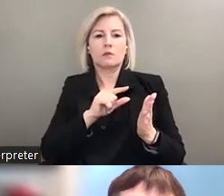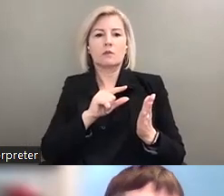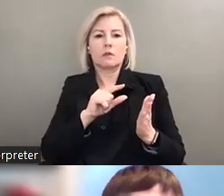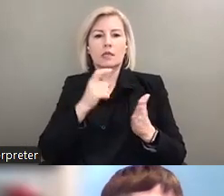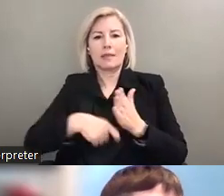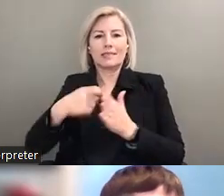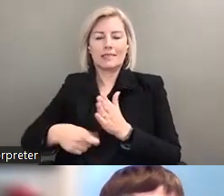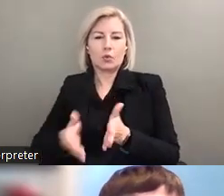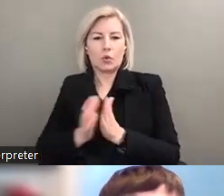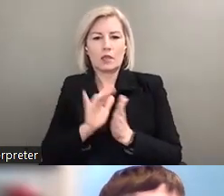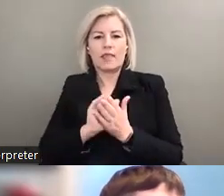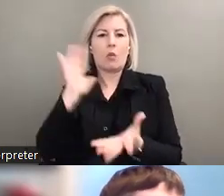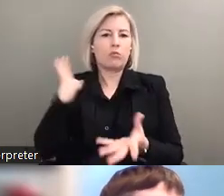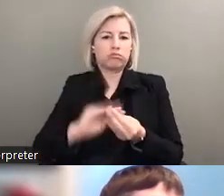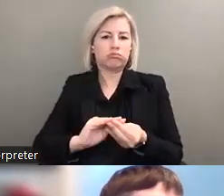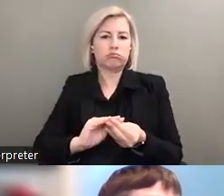to your total grant request.